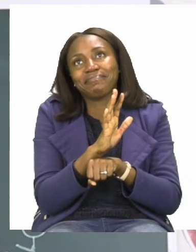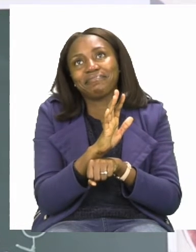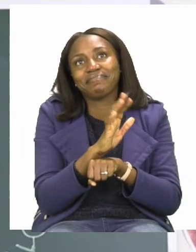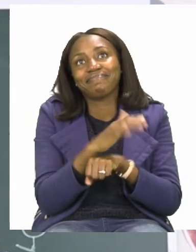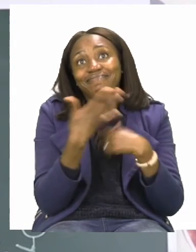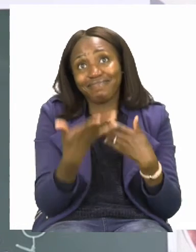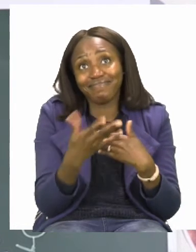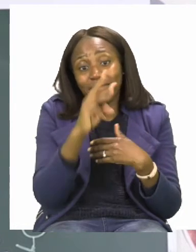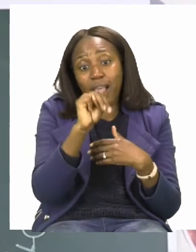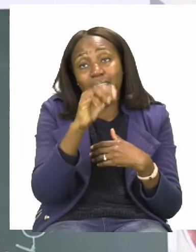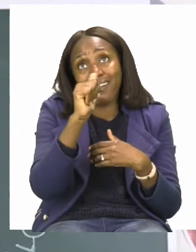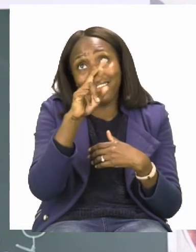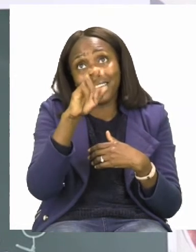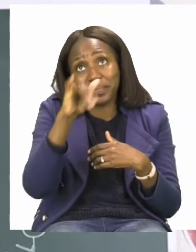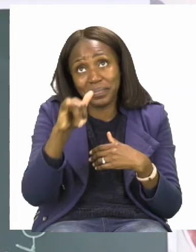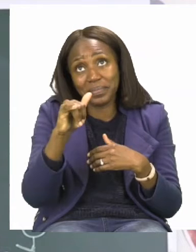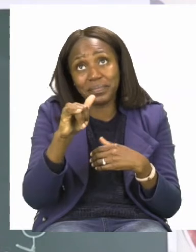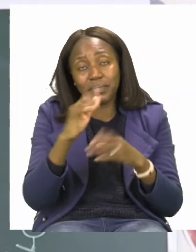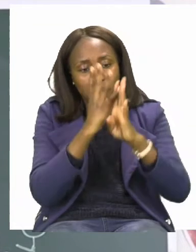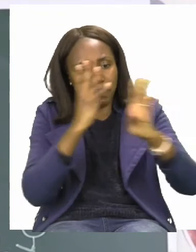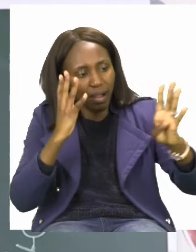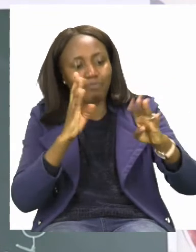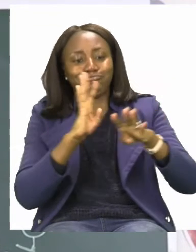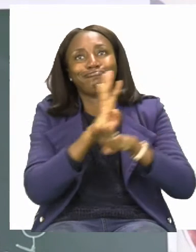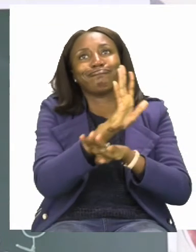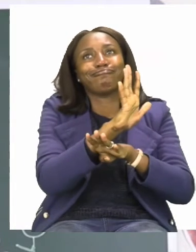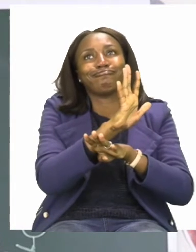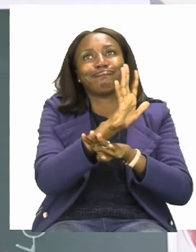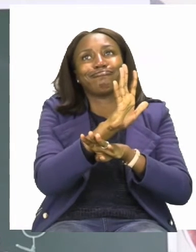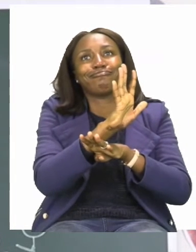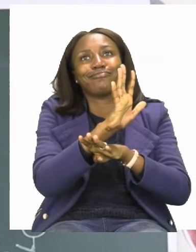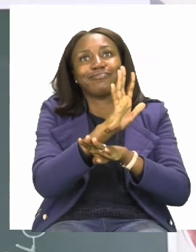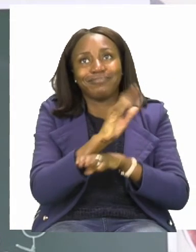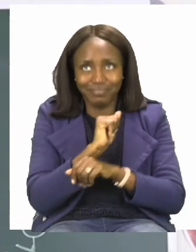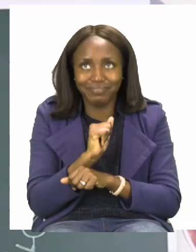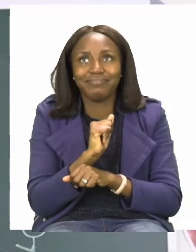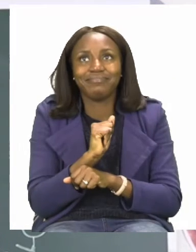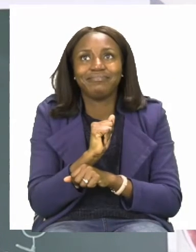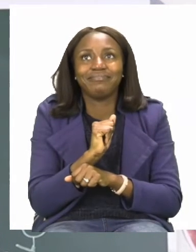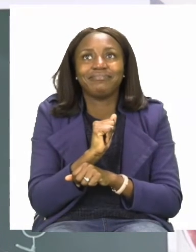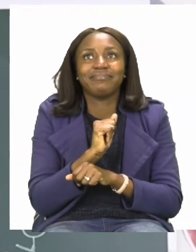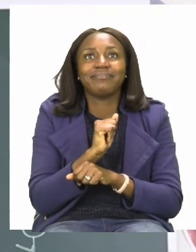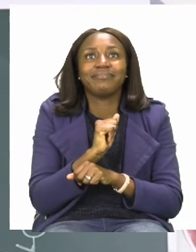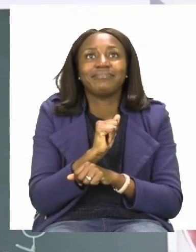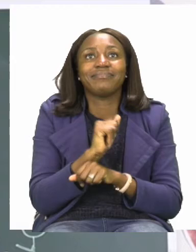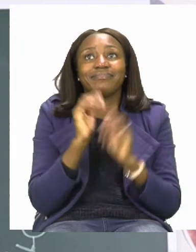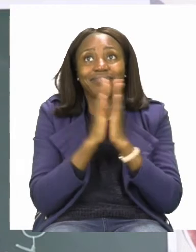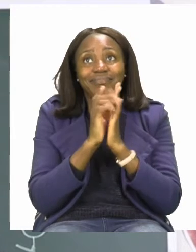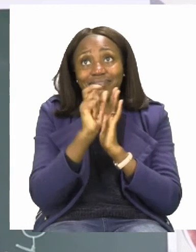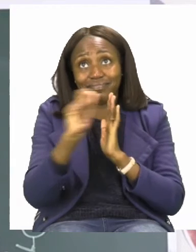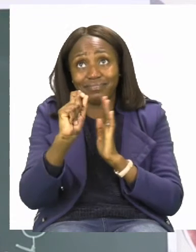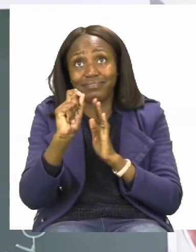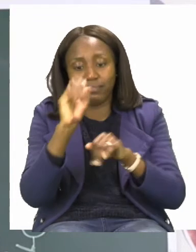So that means that Mary is 5th in line. So go ahead